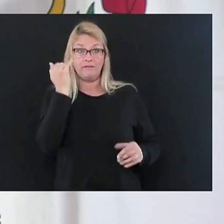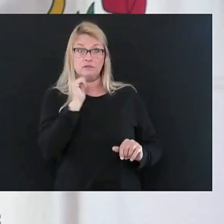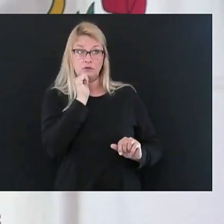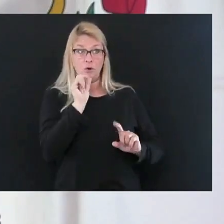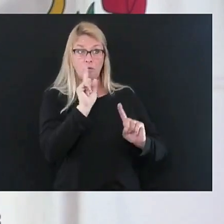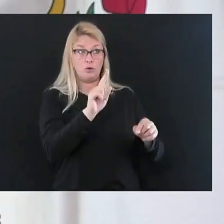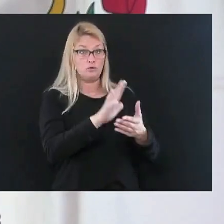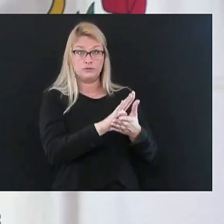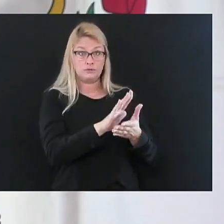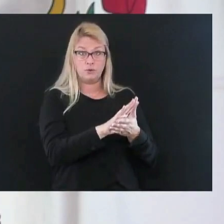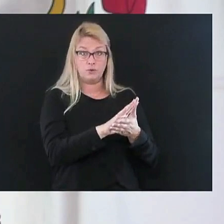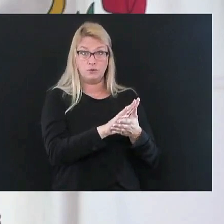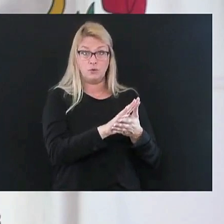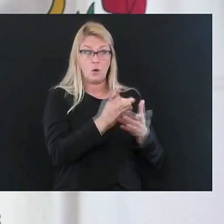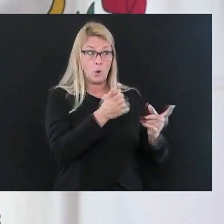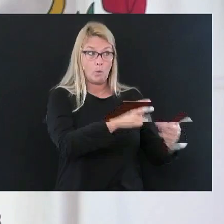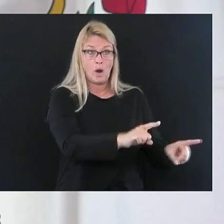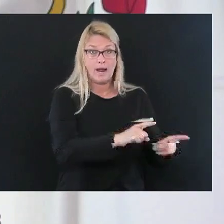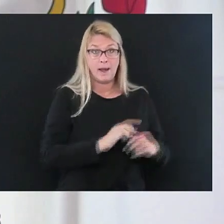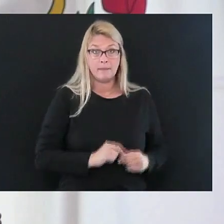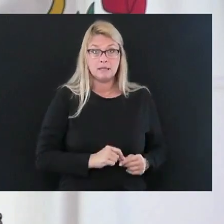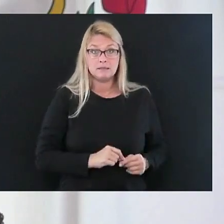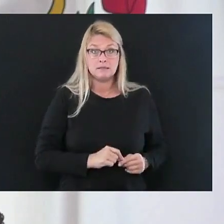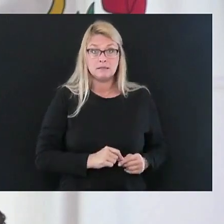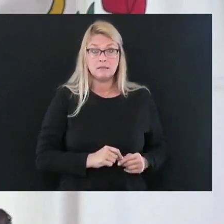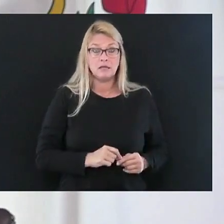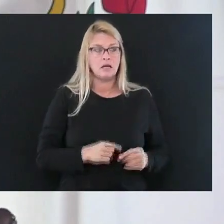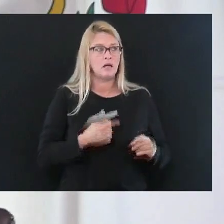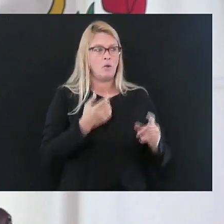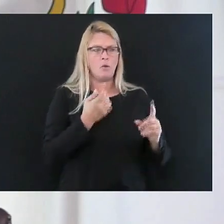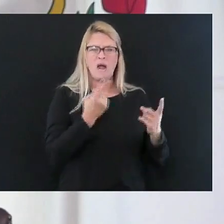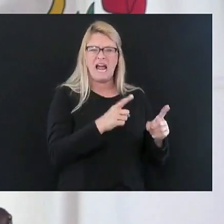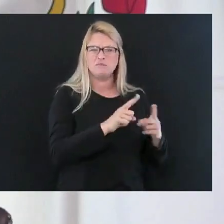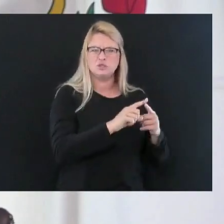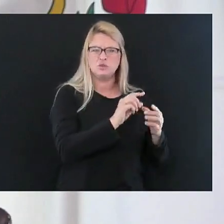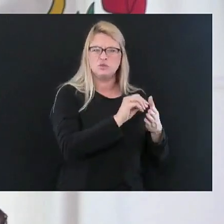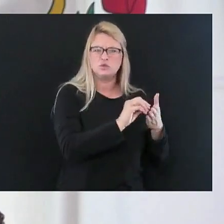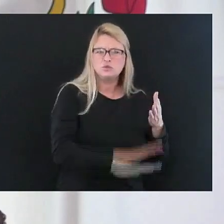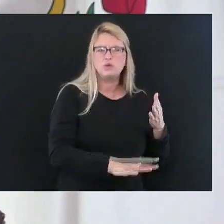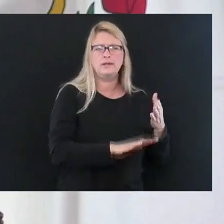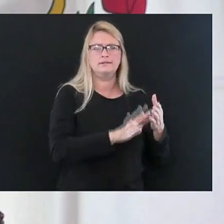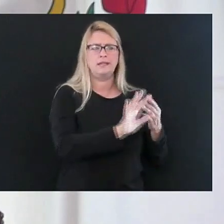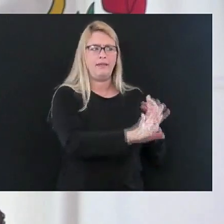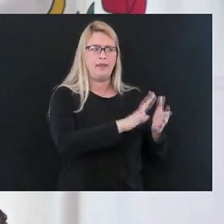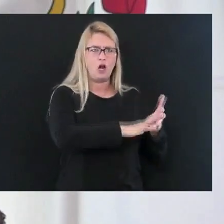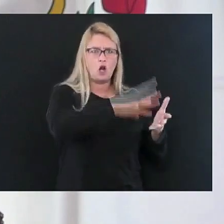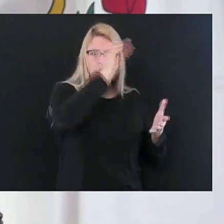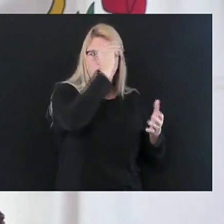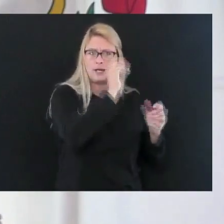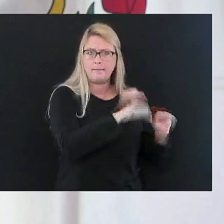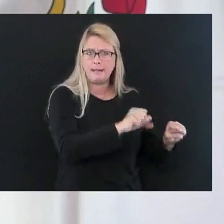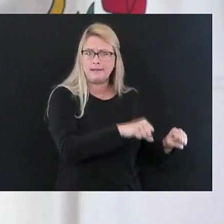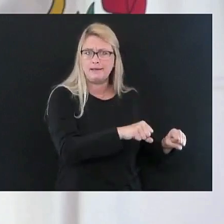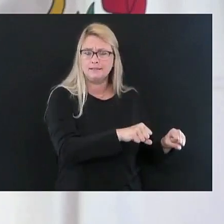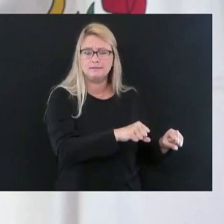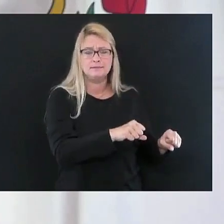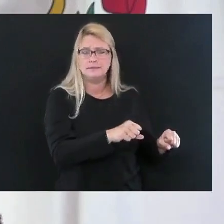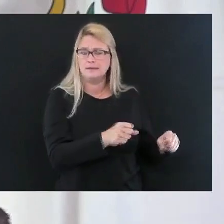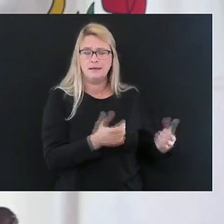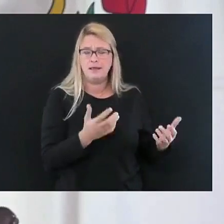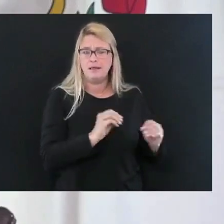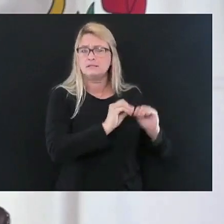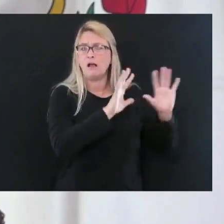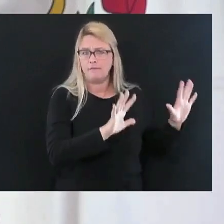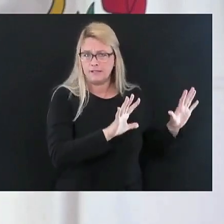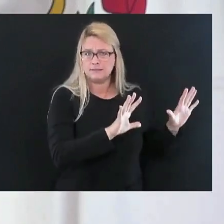the impact of what that has on our students from the standpoint of their learning is pretty easy. You know, we all also know